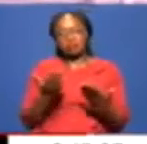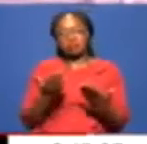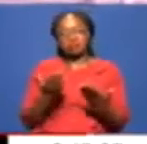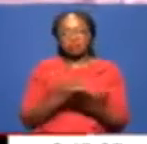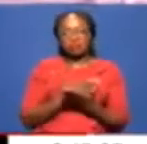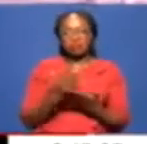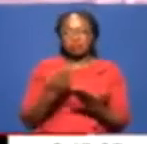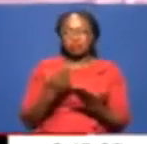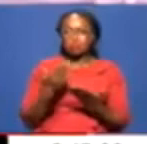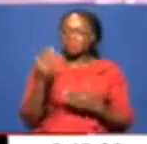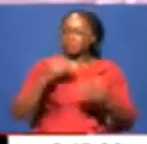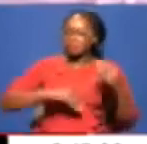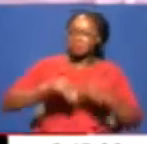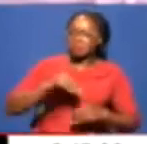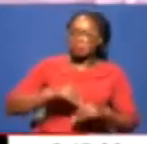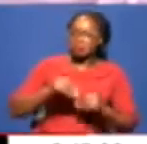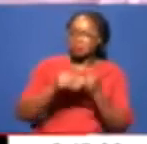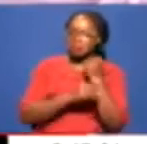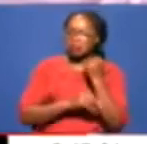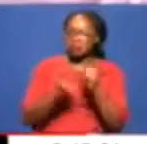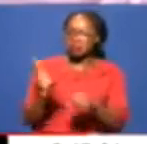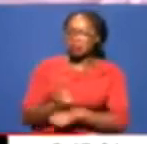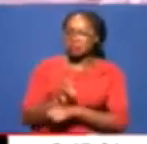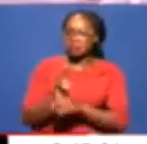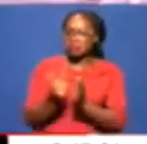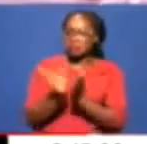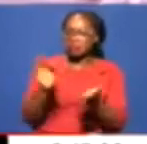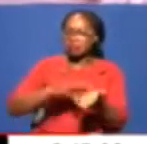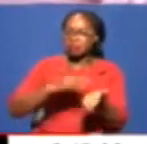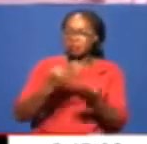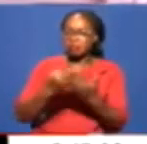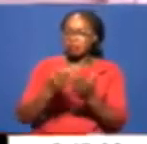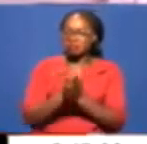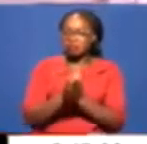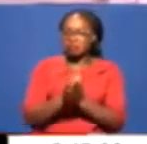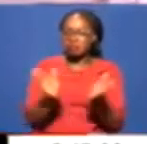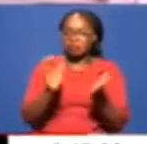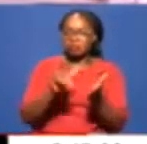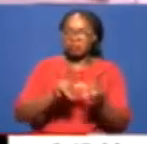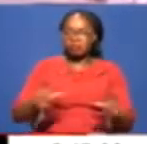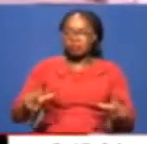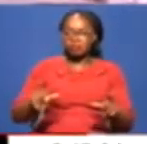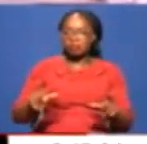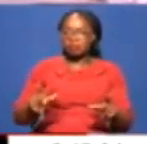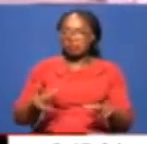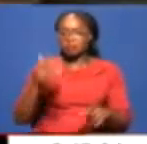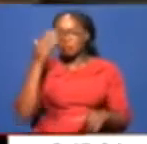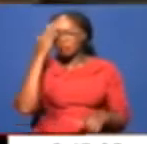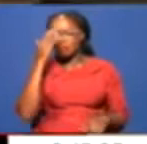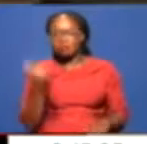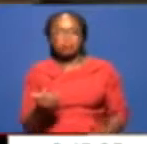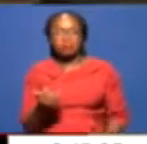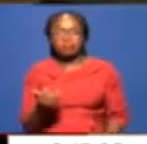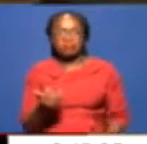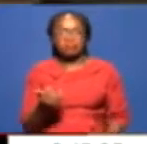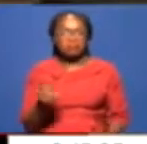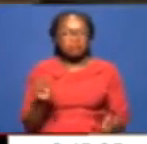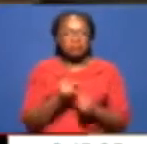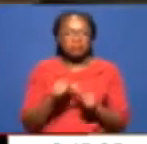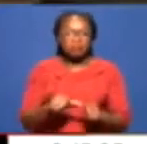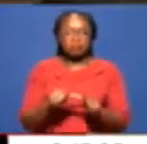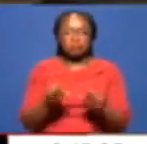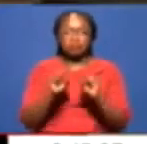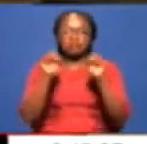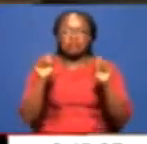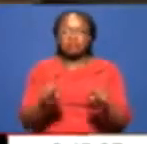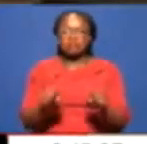and misuse of public funds and misuse of public land. But it goes right the way through the system. I have now great